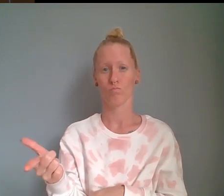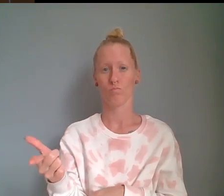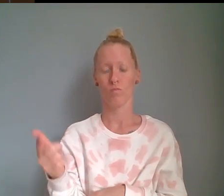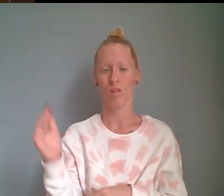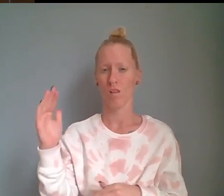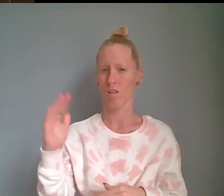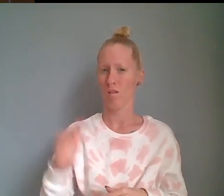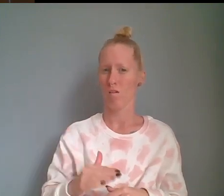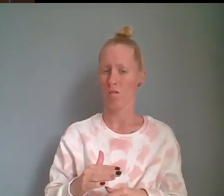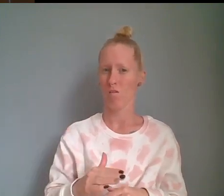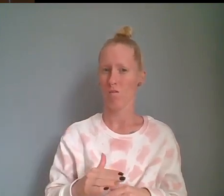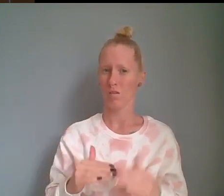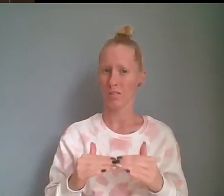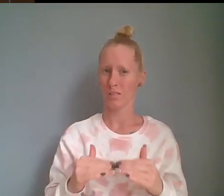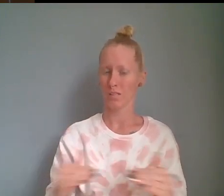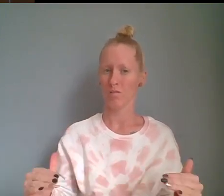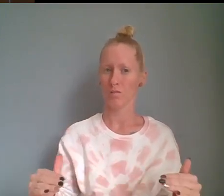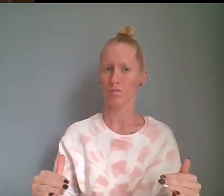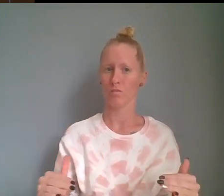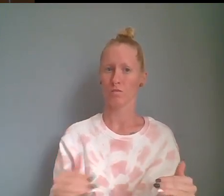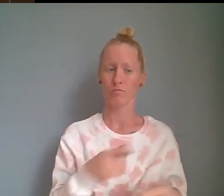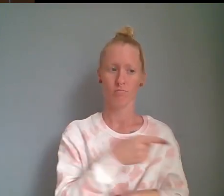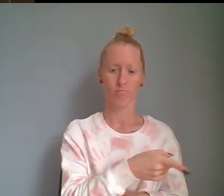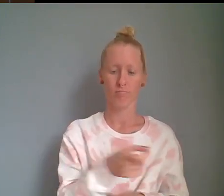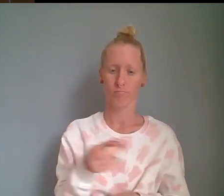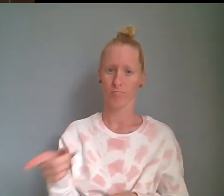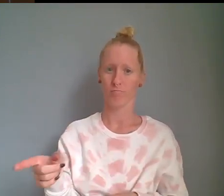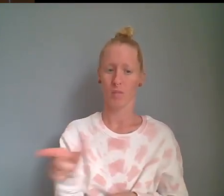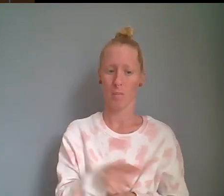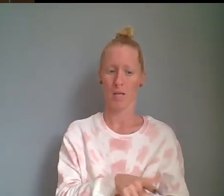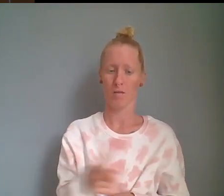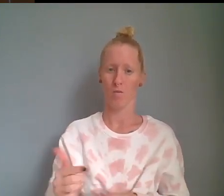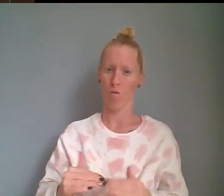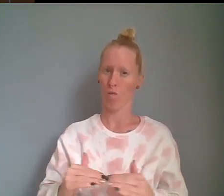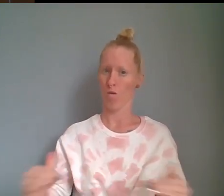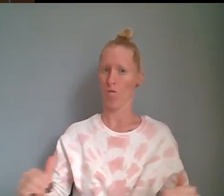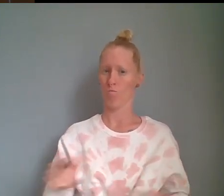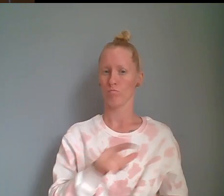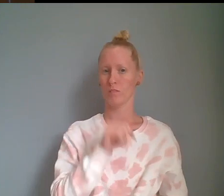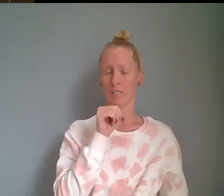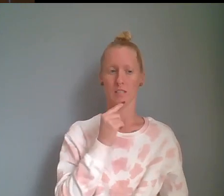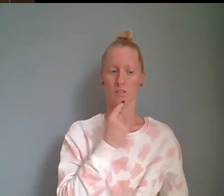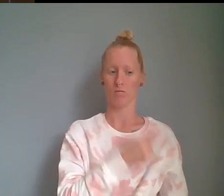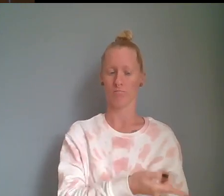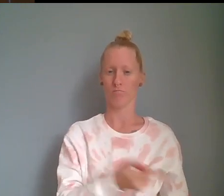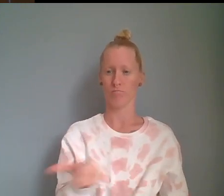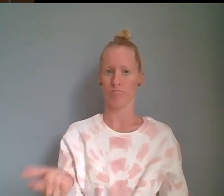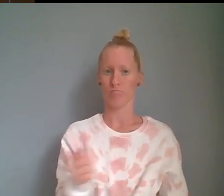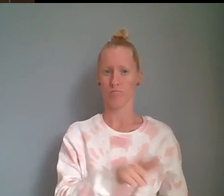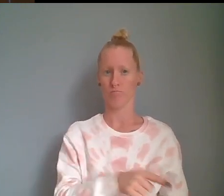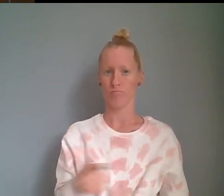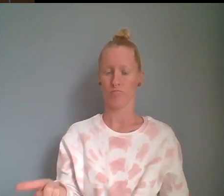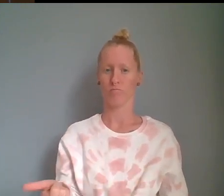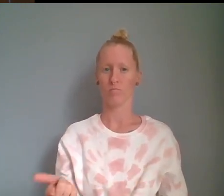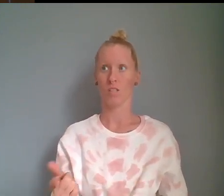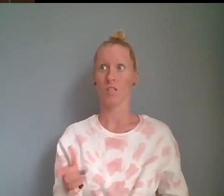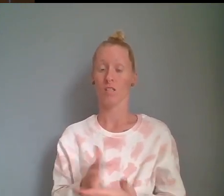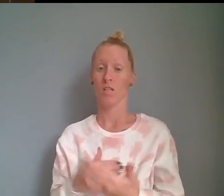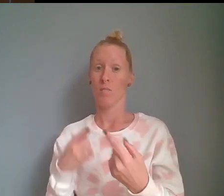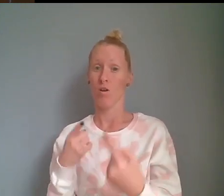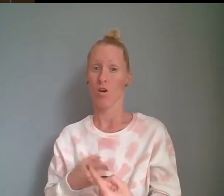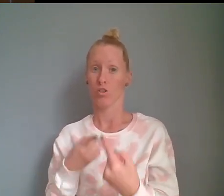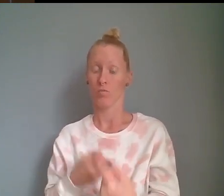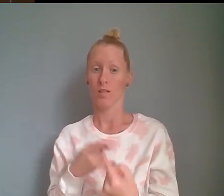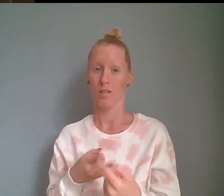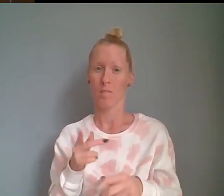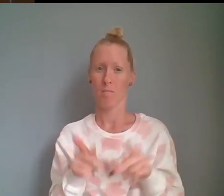low levels of mania and fairly low levels of depression, back and forth. And there's been some argument that people